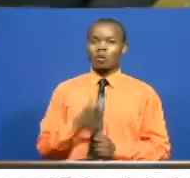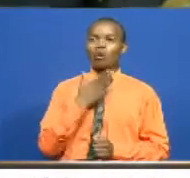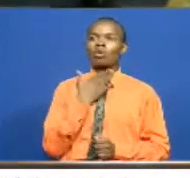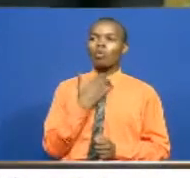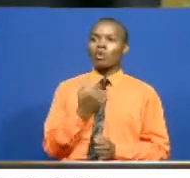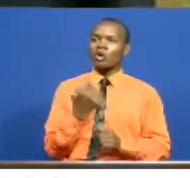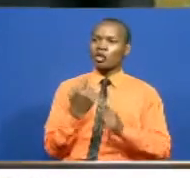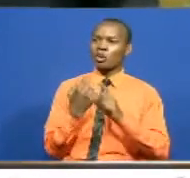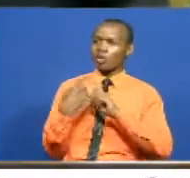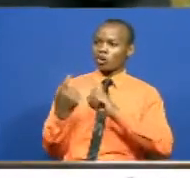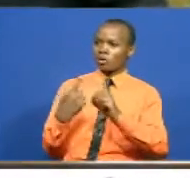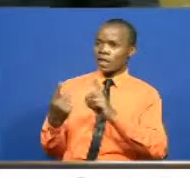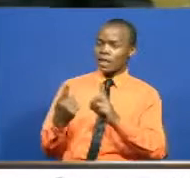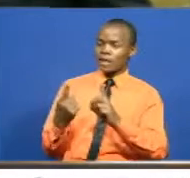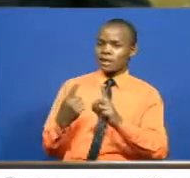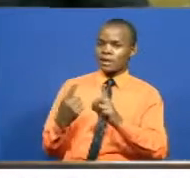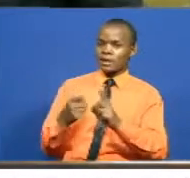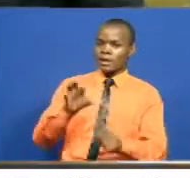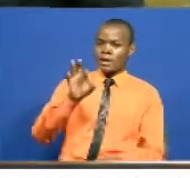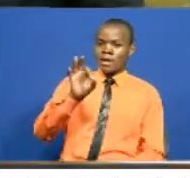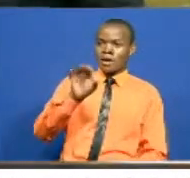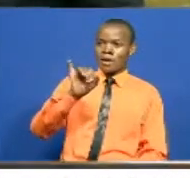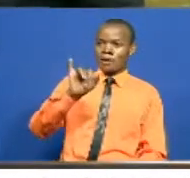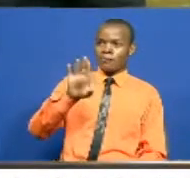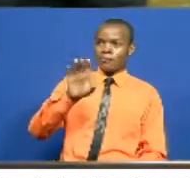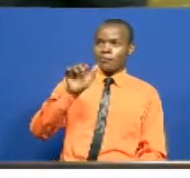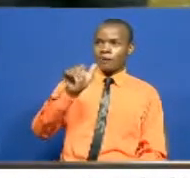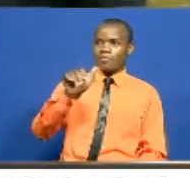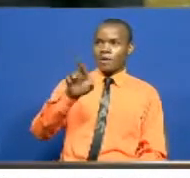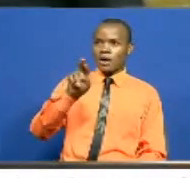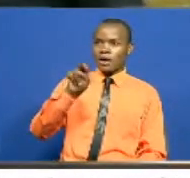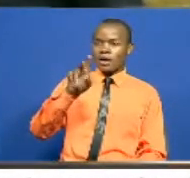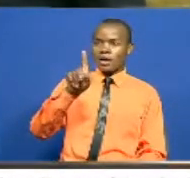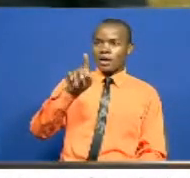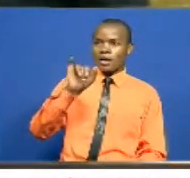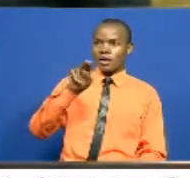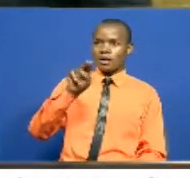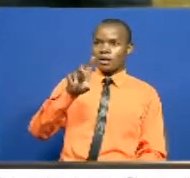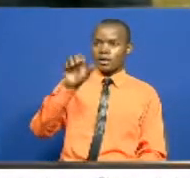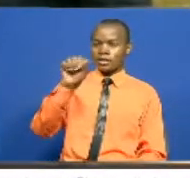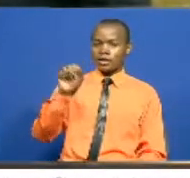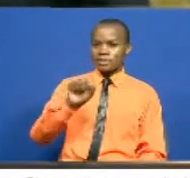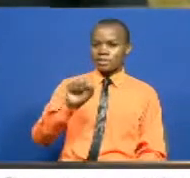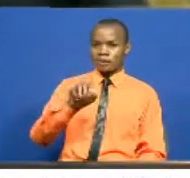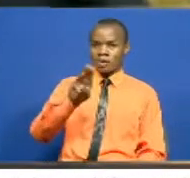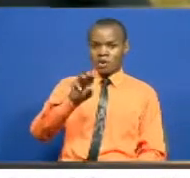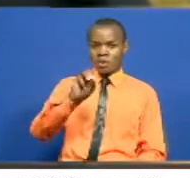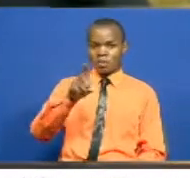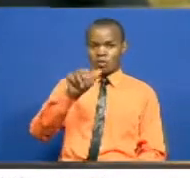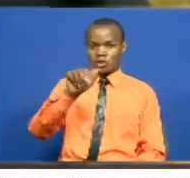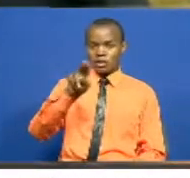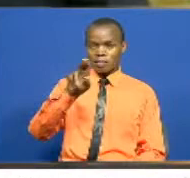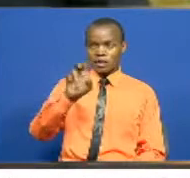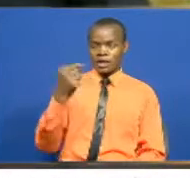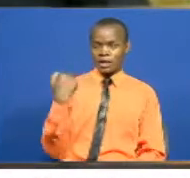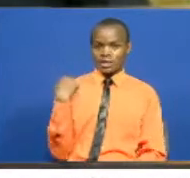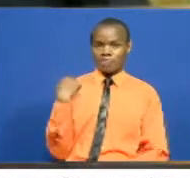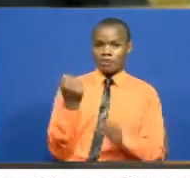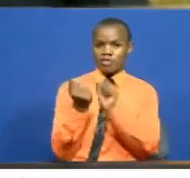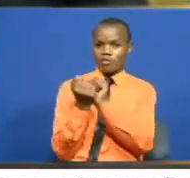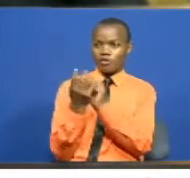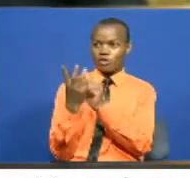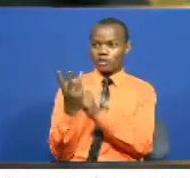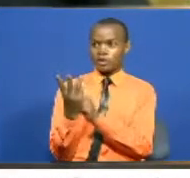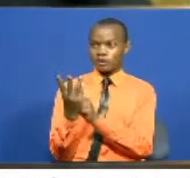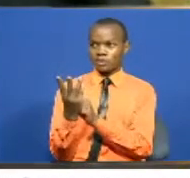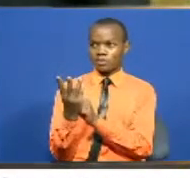rankings, FIBA rankings that were released. Mozambique, 94th in the world, 14th in Africa, dropped 3 places from